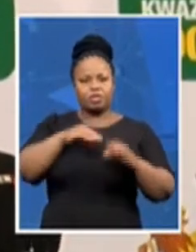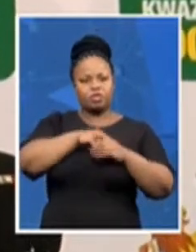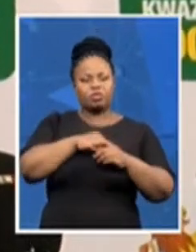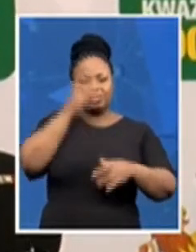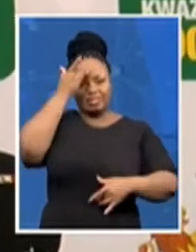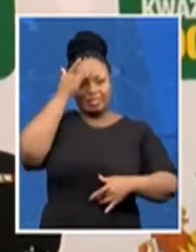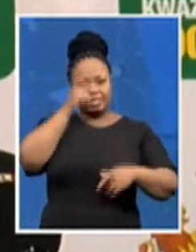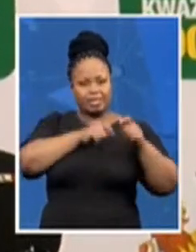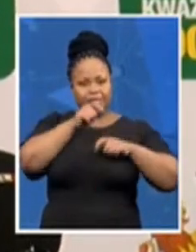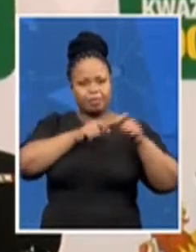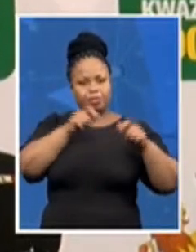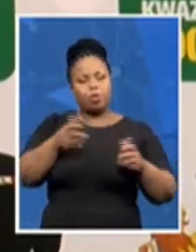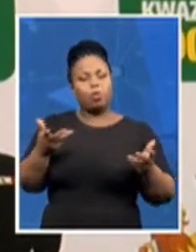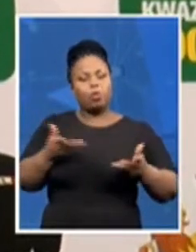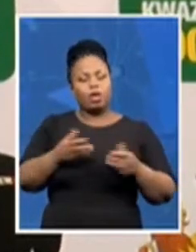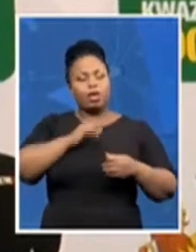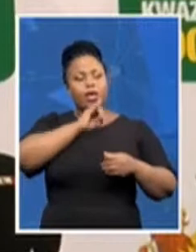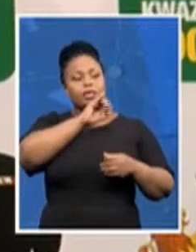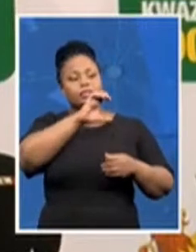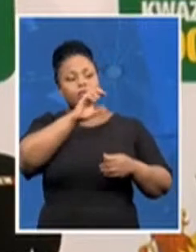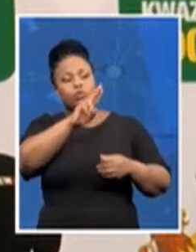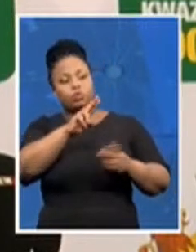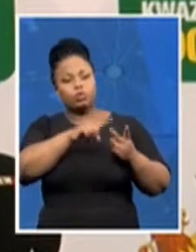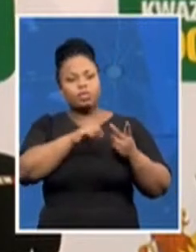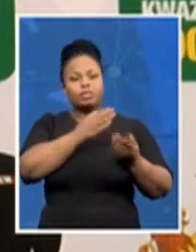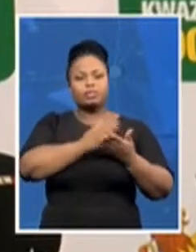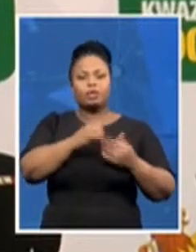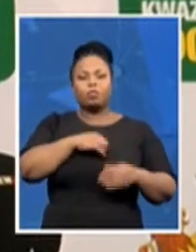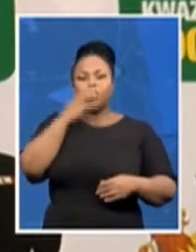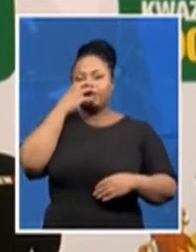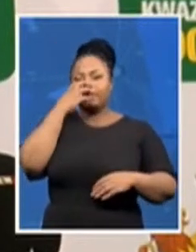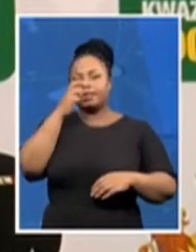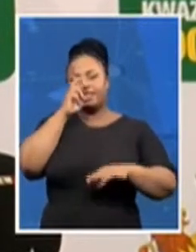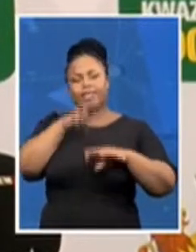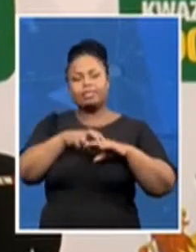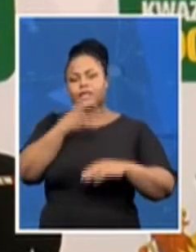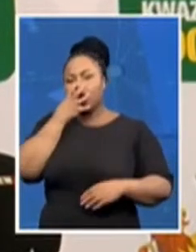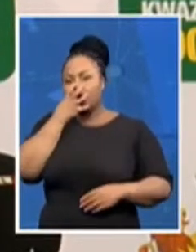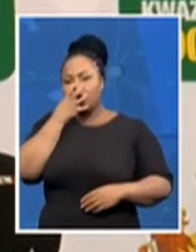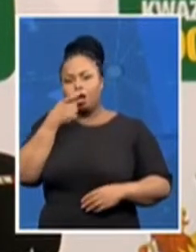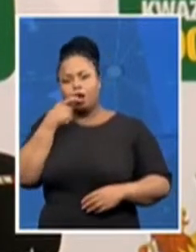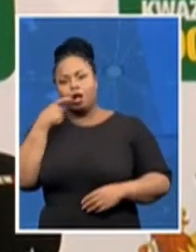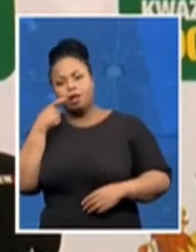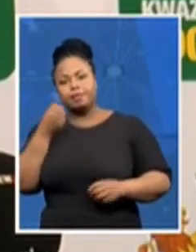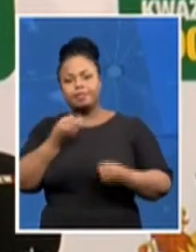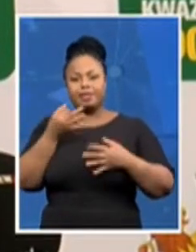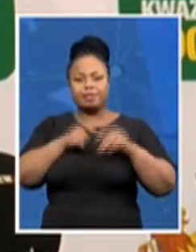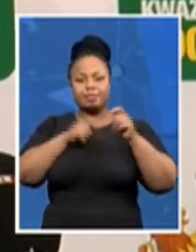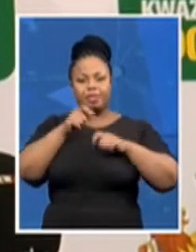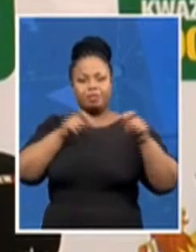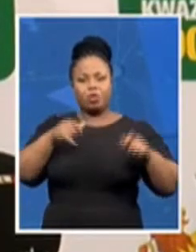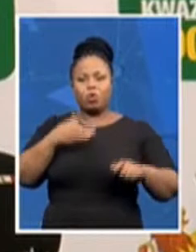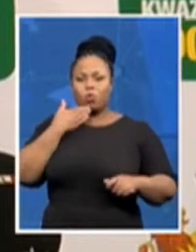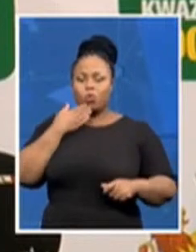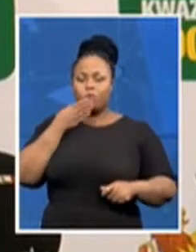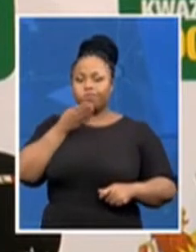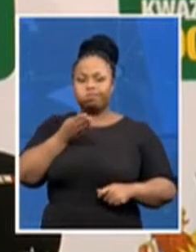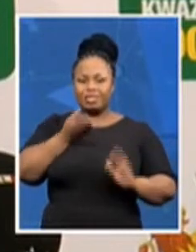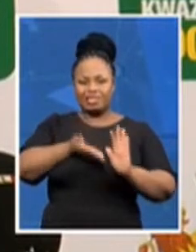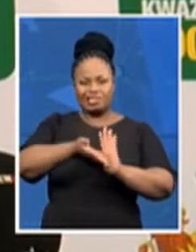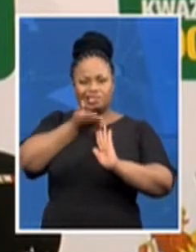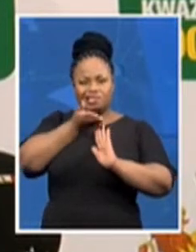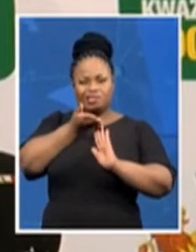and those requiring ventilation. The average number of isolation increased from 52